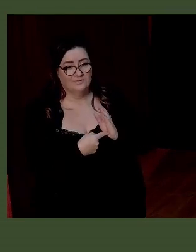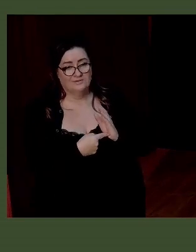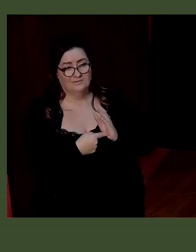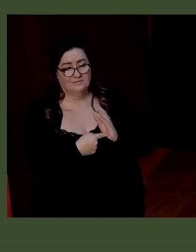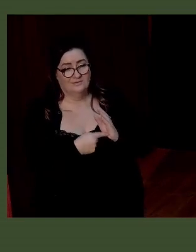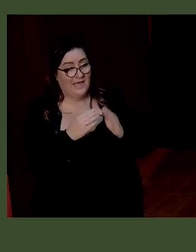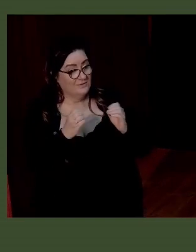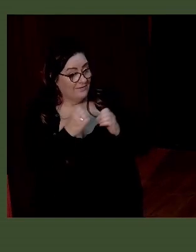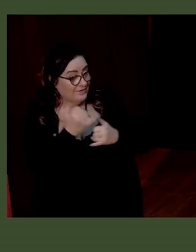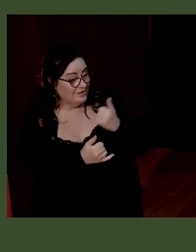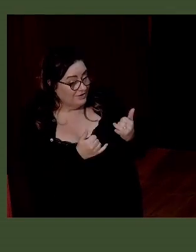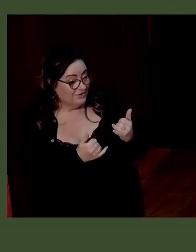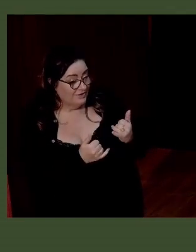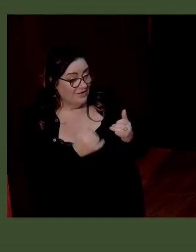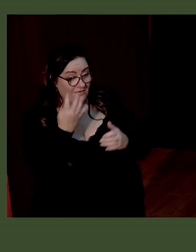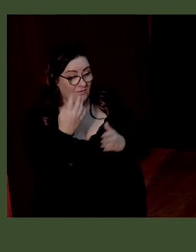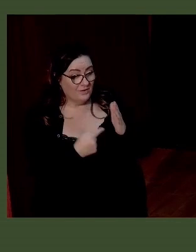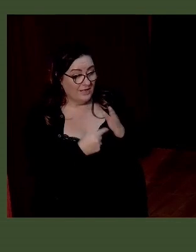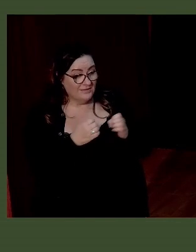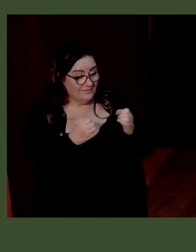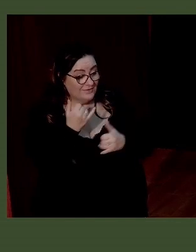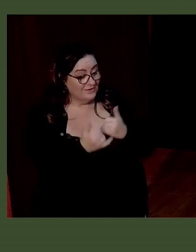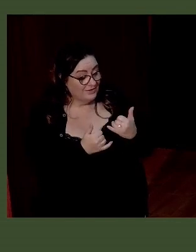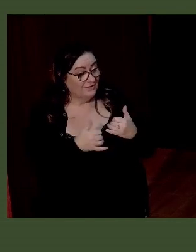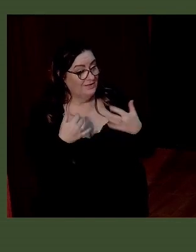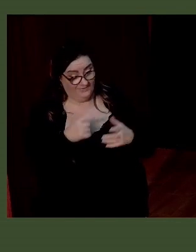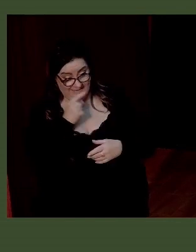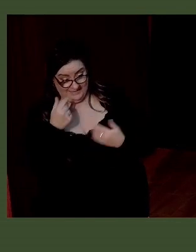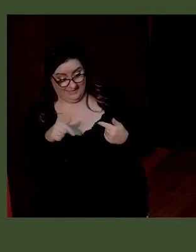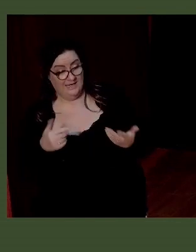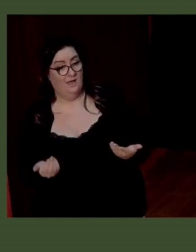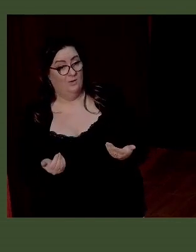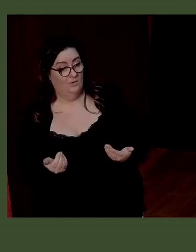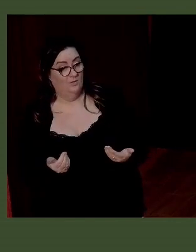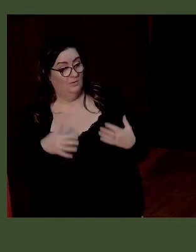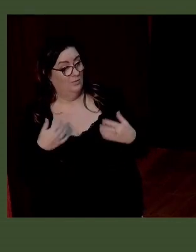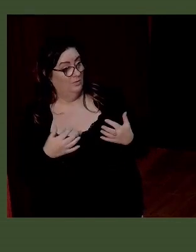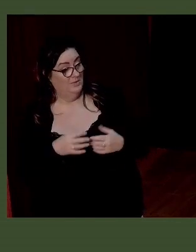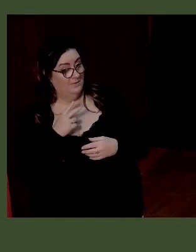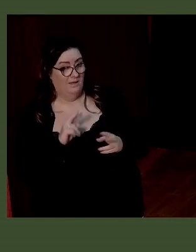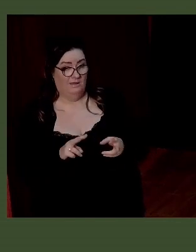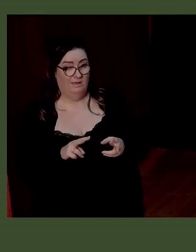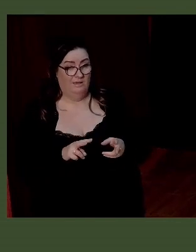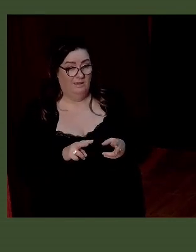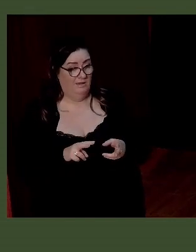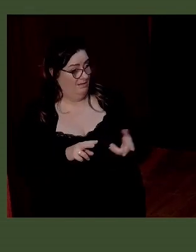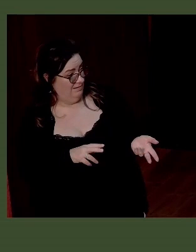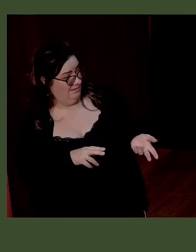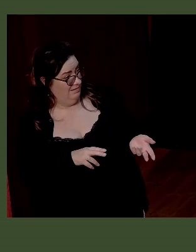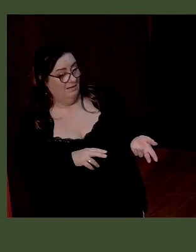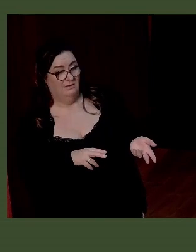4,000 houses a year. Now, 4,000 houses a year, if you said that nowadays, wouldn't they? People look at you and say,